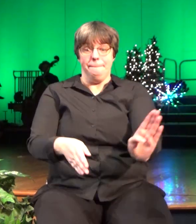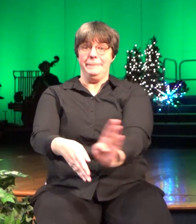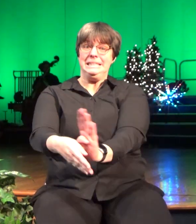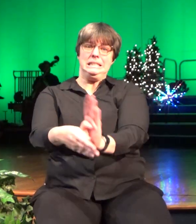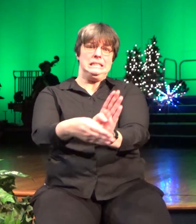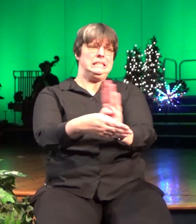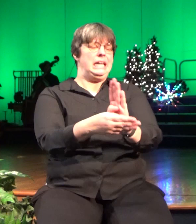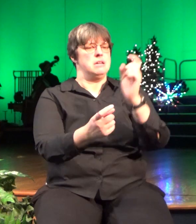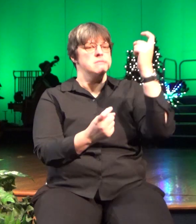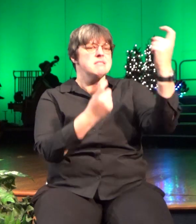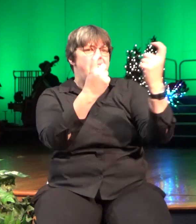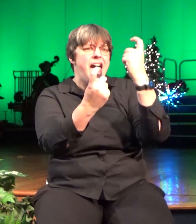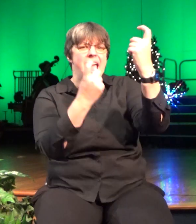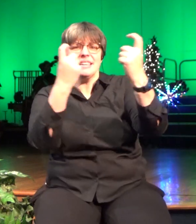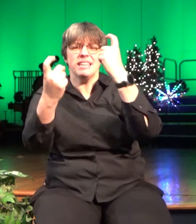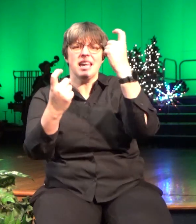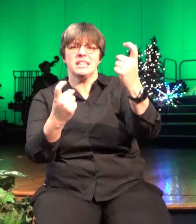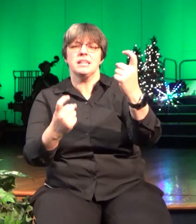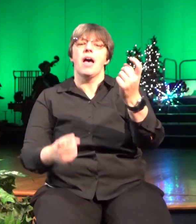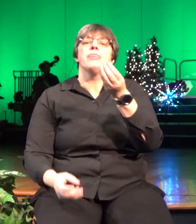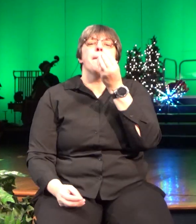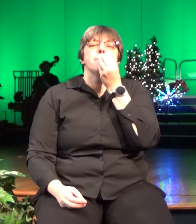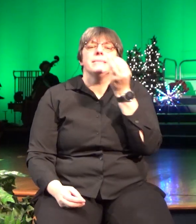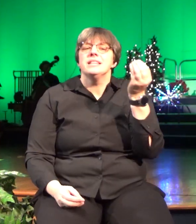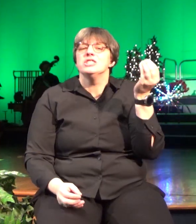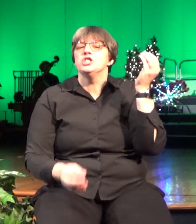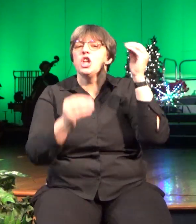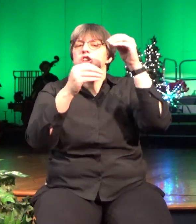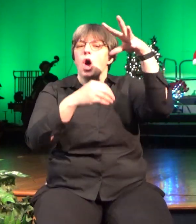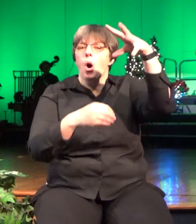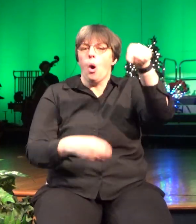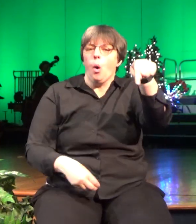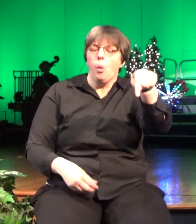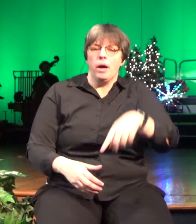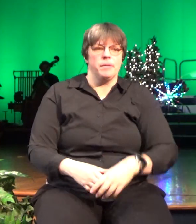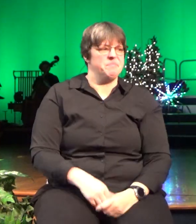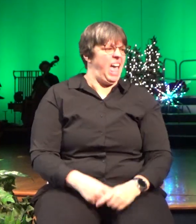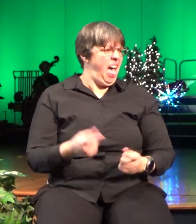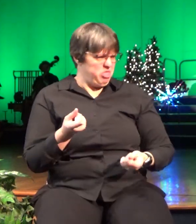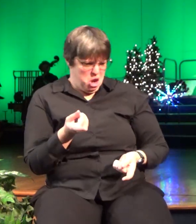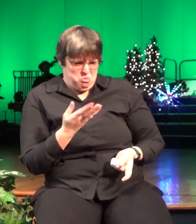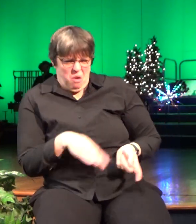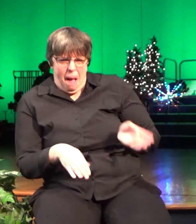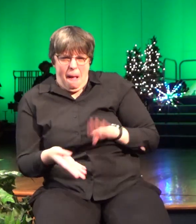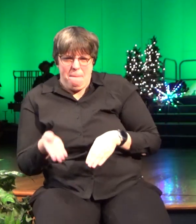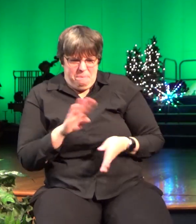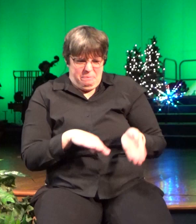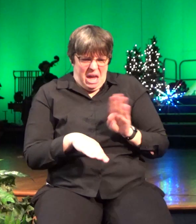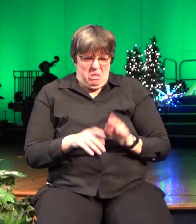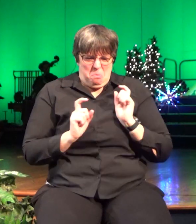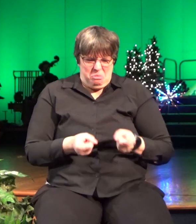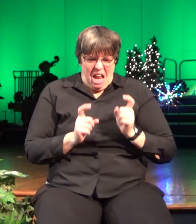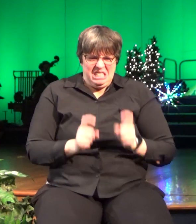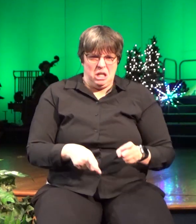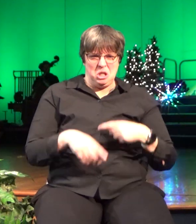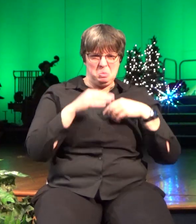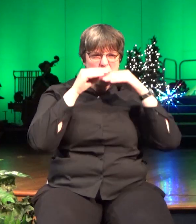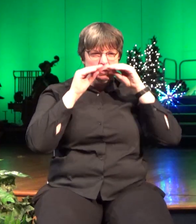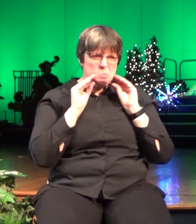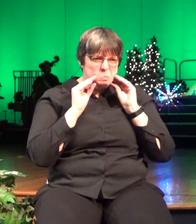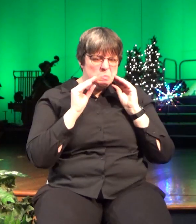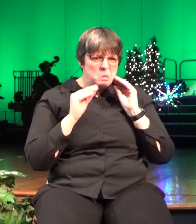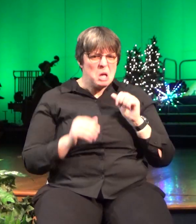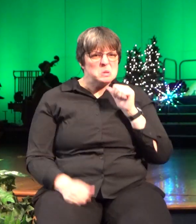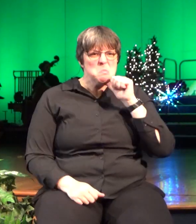now hanging a mistletoe wreath. And they're wrapping their presents, he snarled with a sneer. Tomorrow